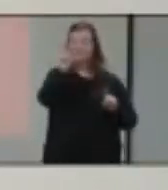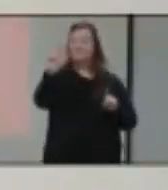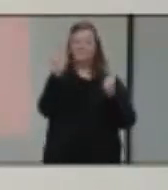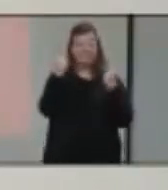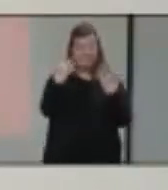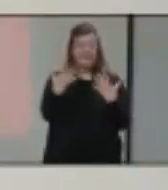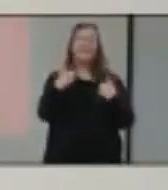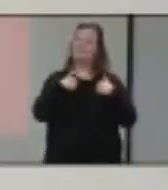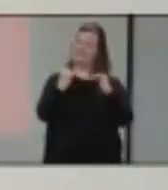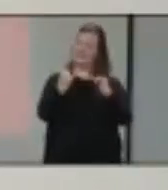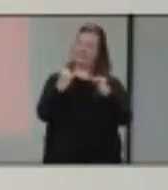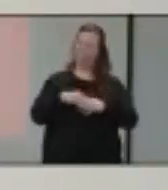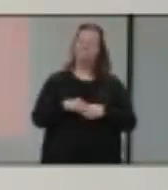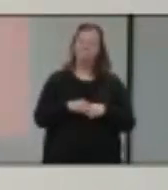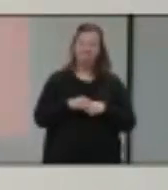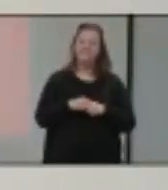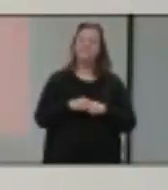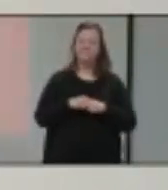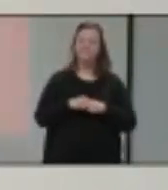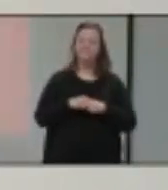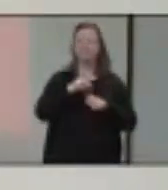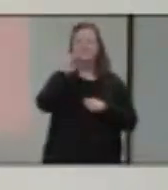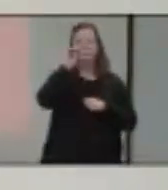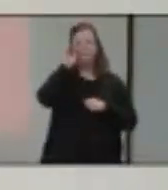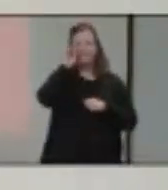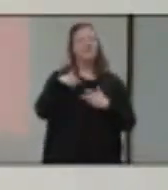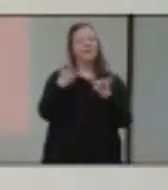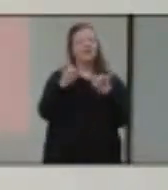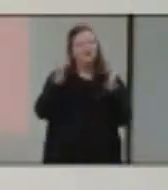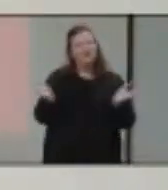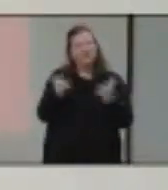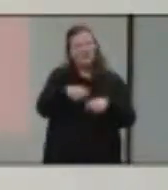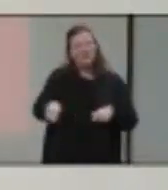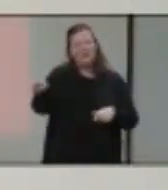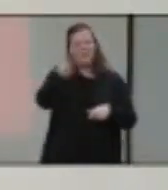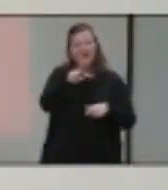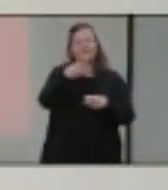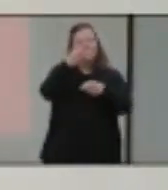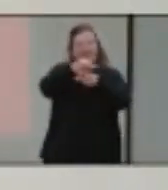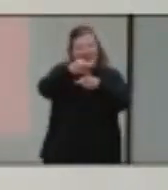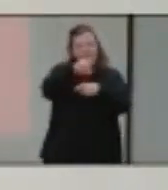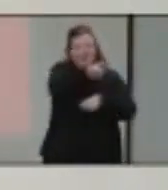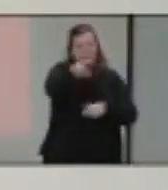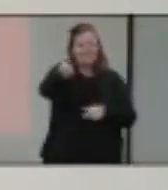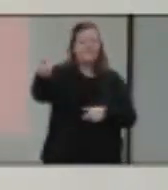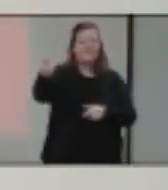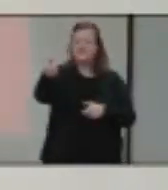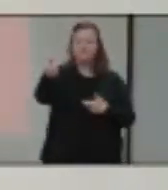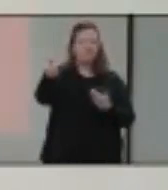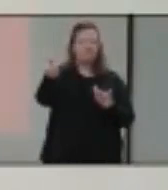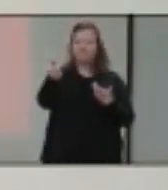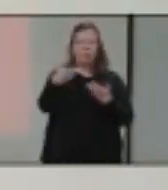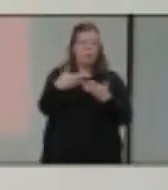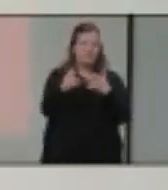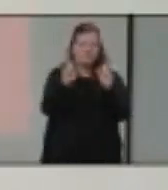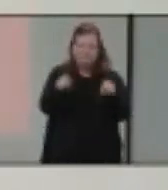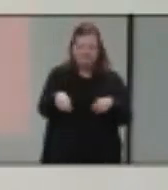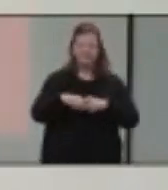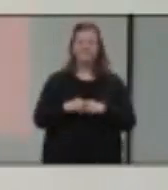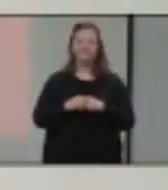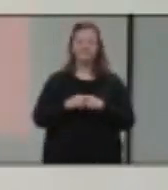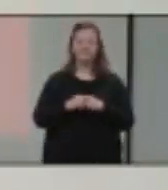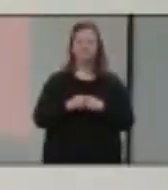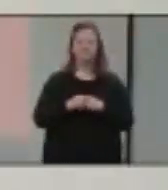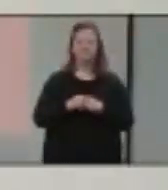too. And I just want to encourage you all to one, take care of yourselves, right? Whatever that looks like. And two,